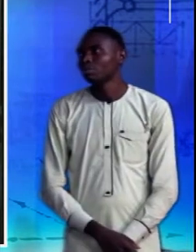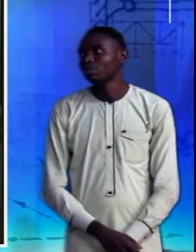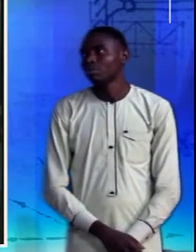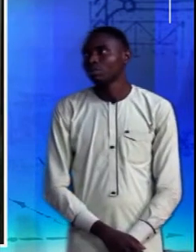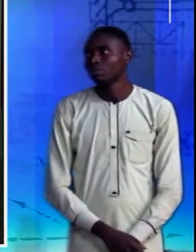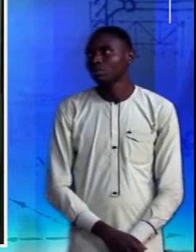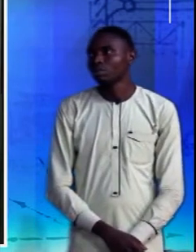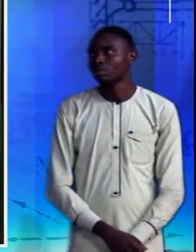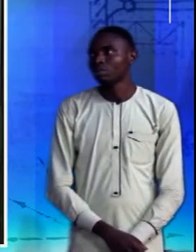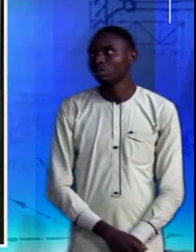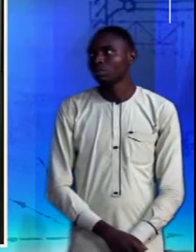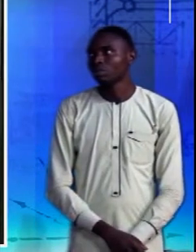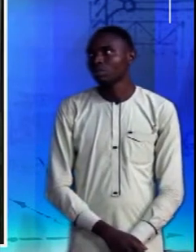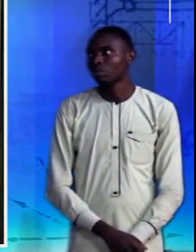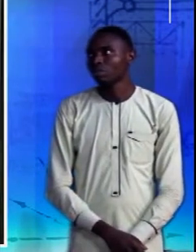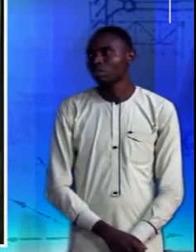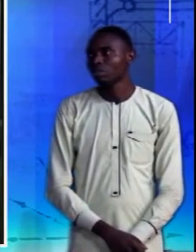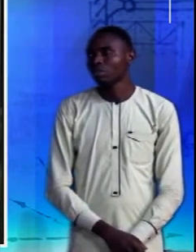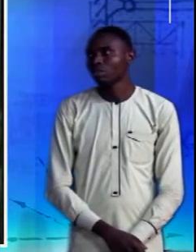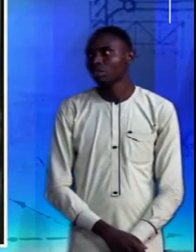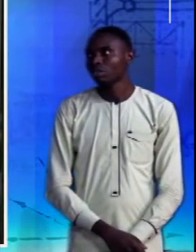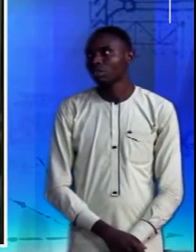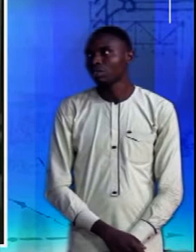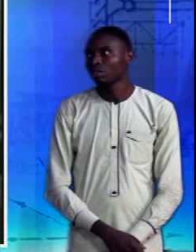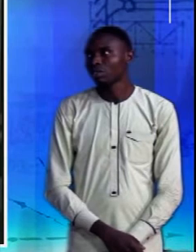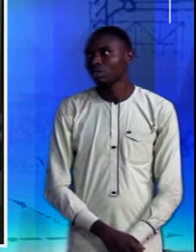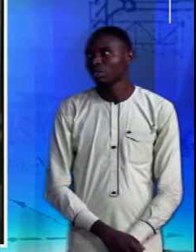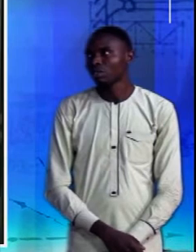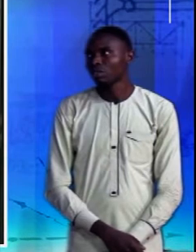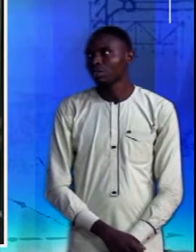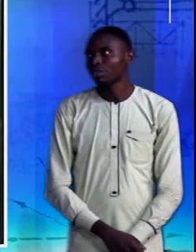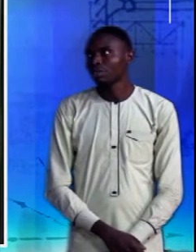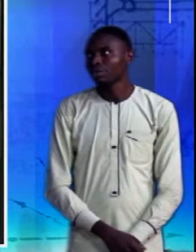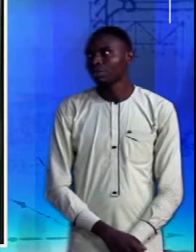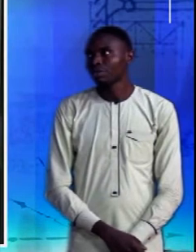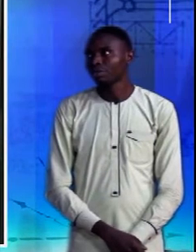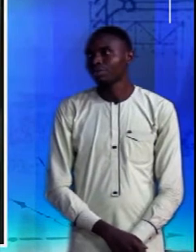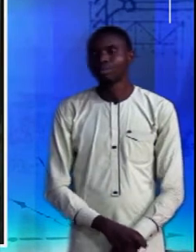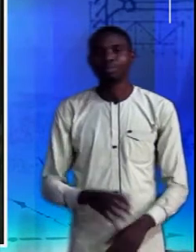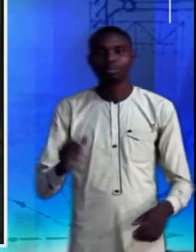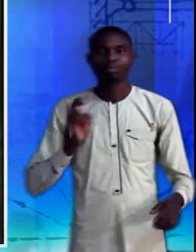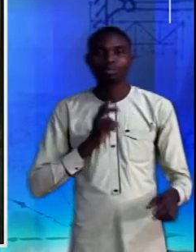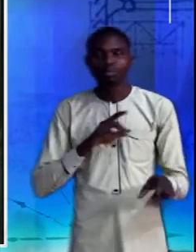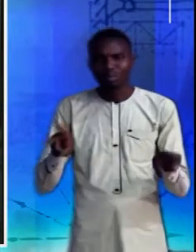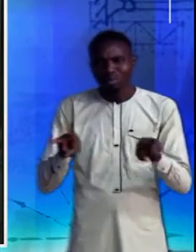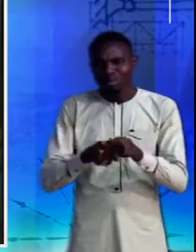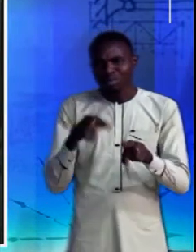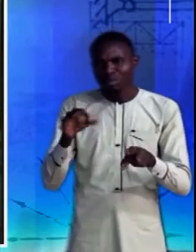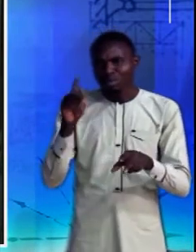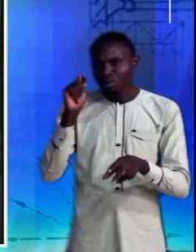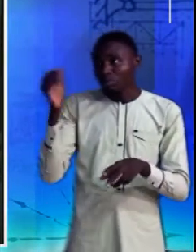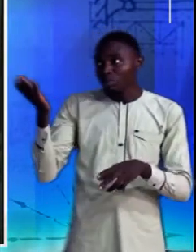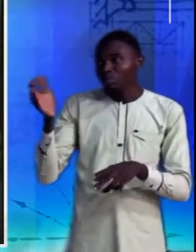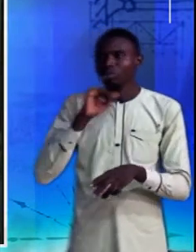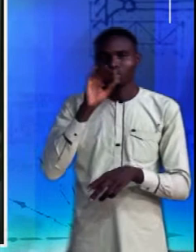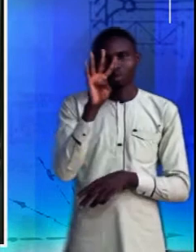24, 4 times 0 is 0, 4 times 3, 12.